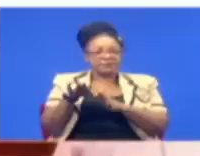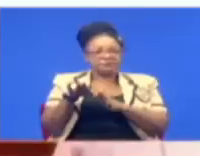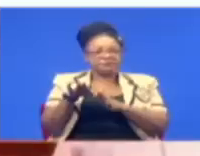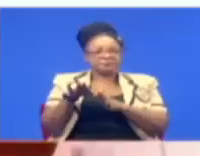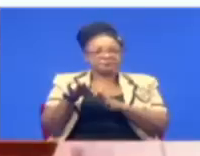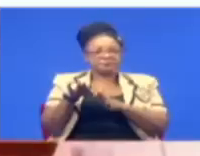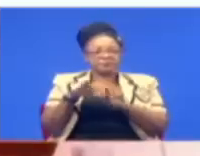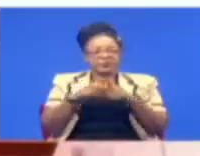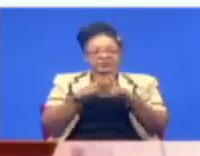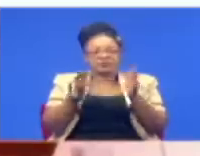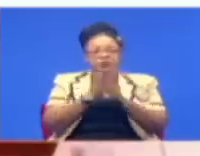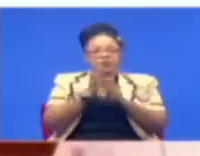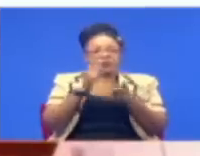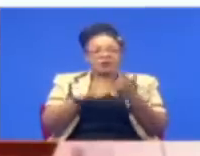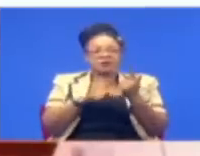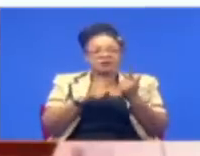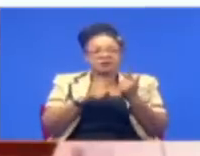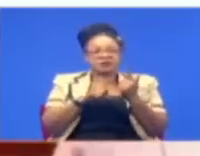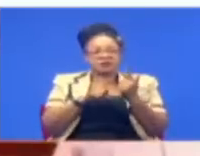Starting with what